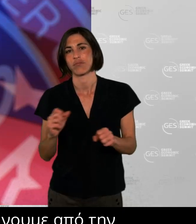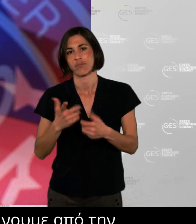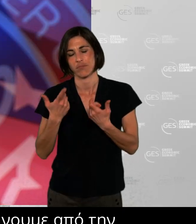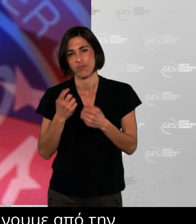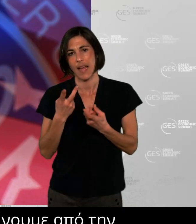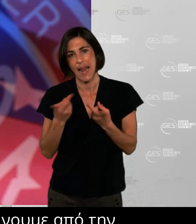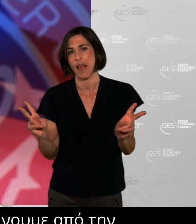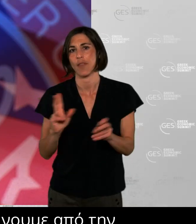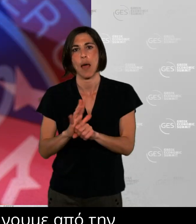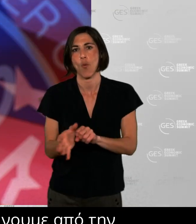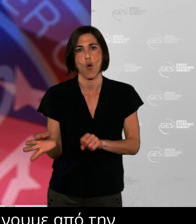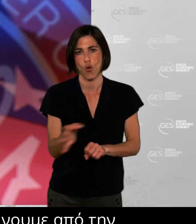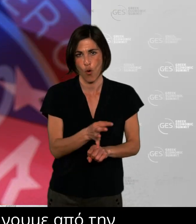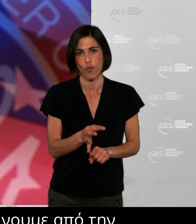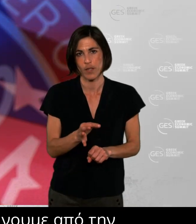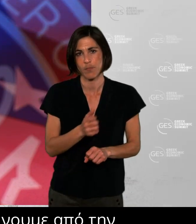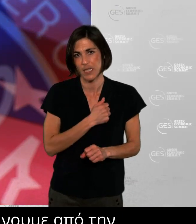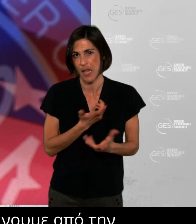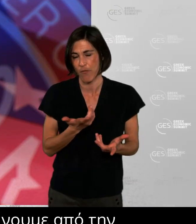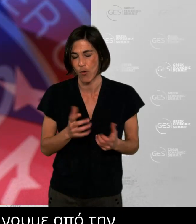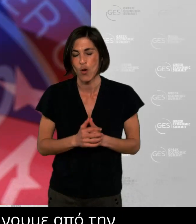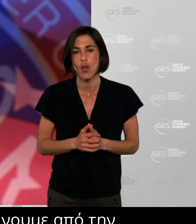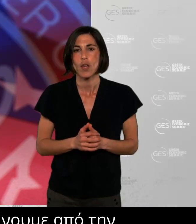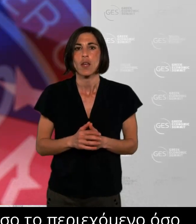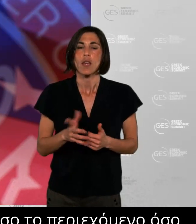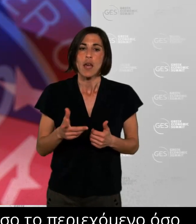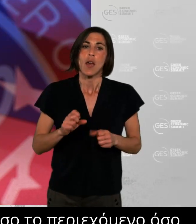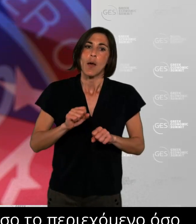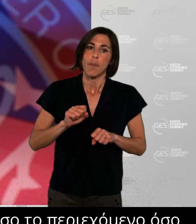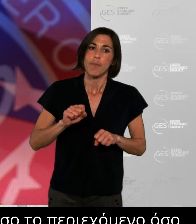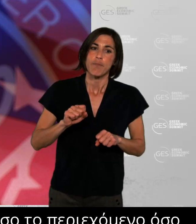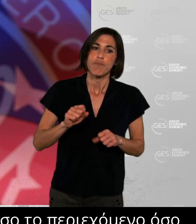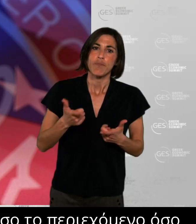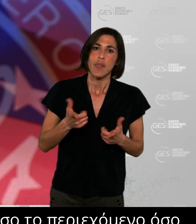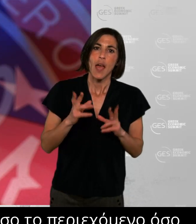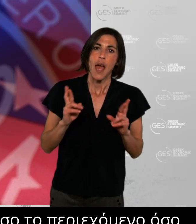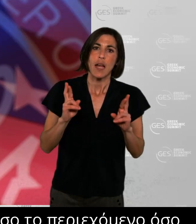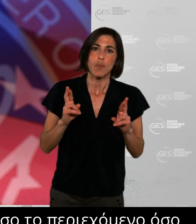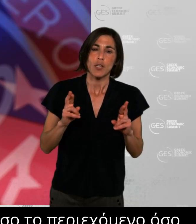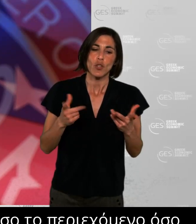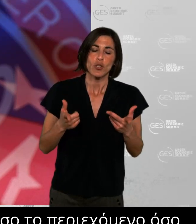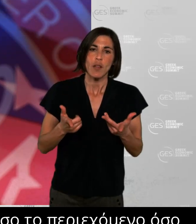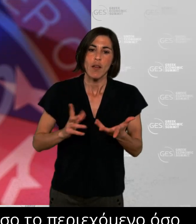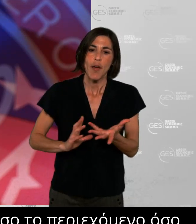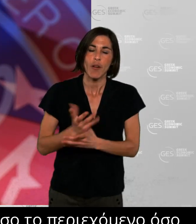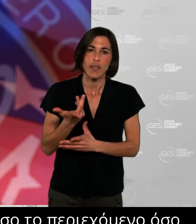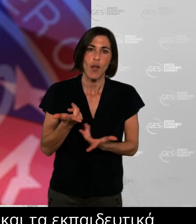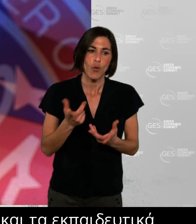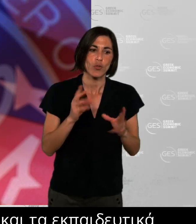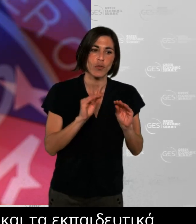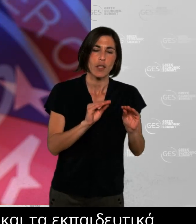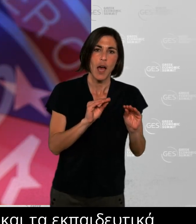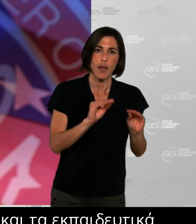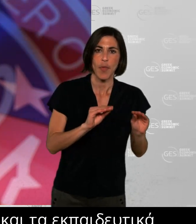mode of delivery of our educational programs and how students are being formed through the educational process. I think there